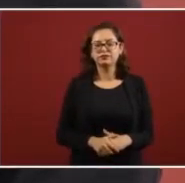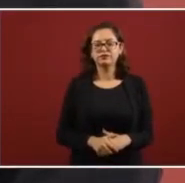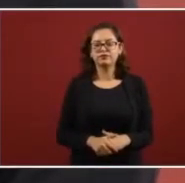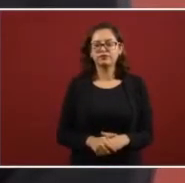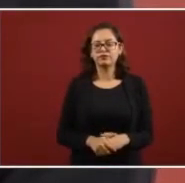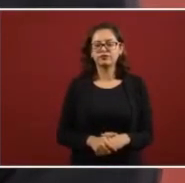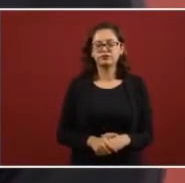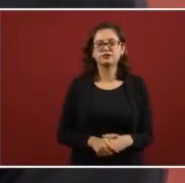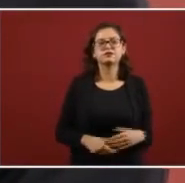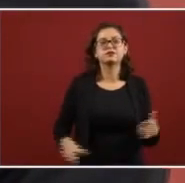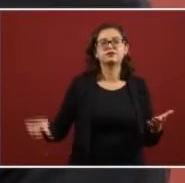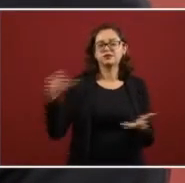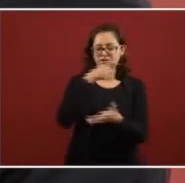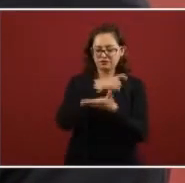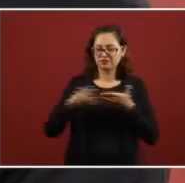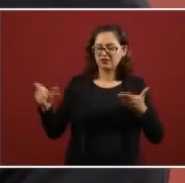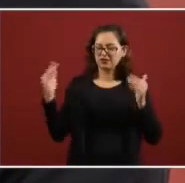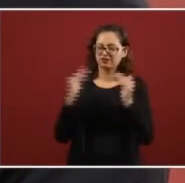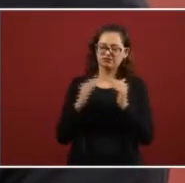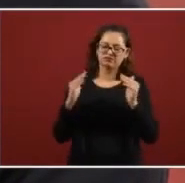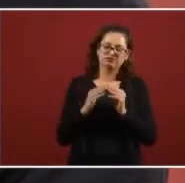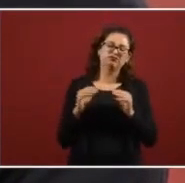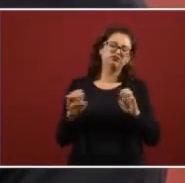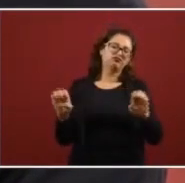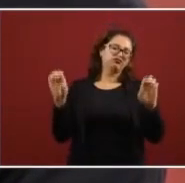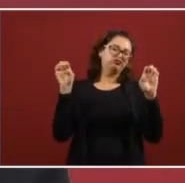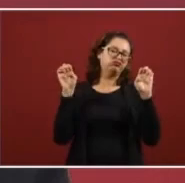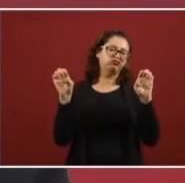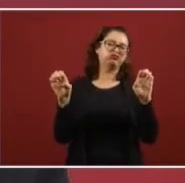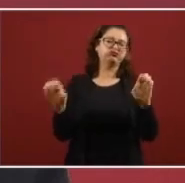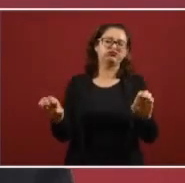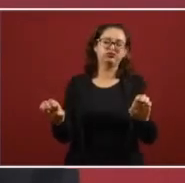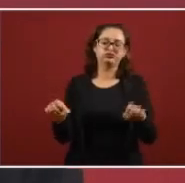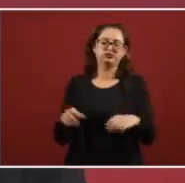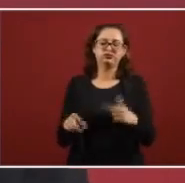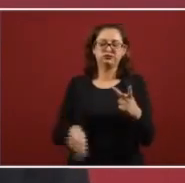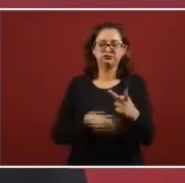Puppet, fantoche, to buy residences